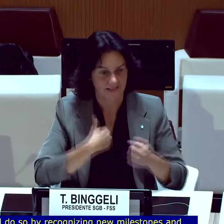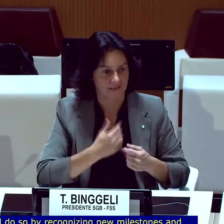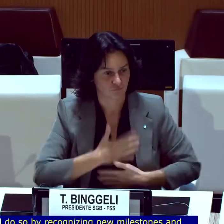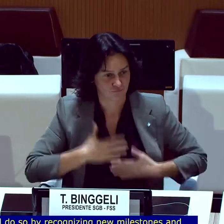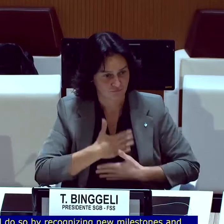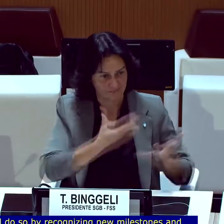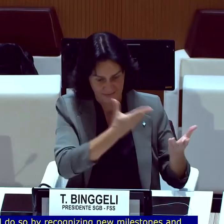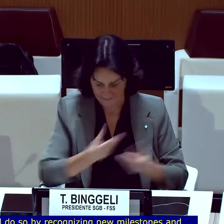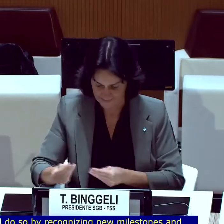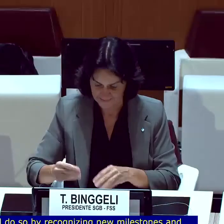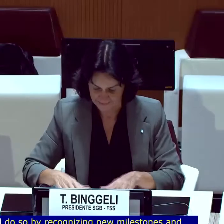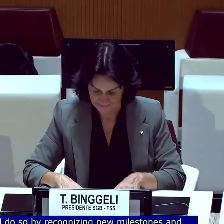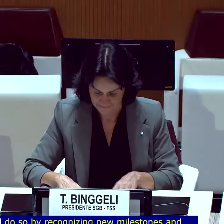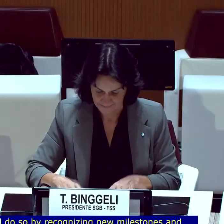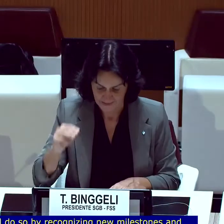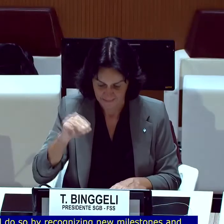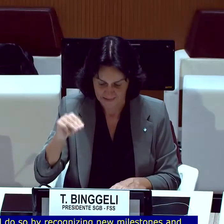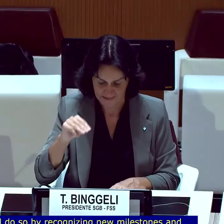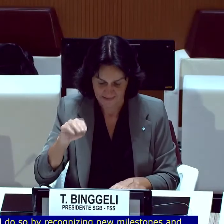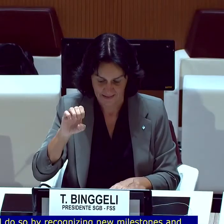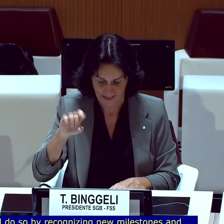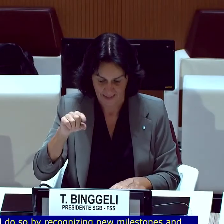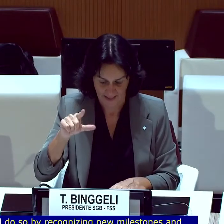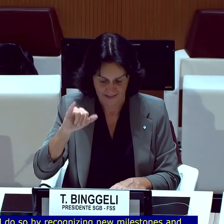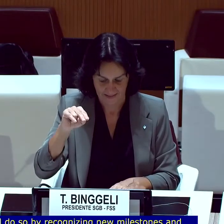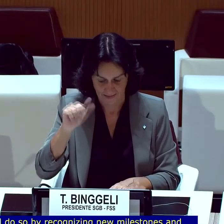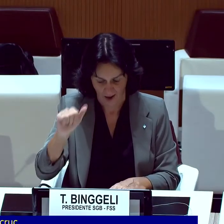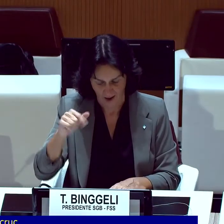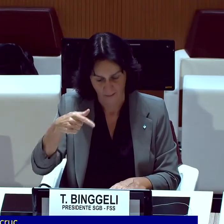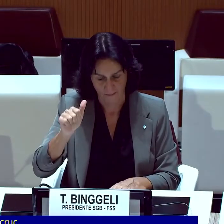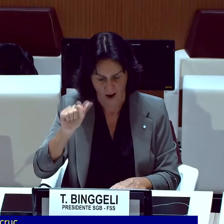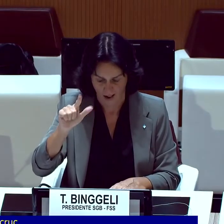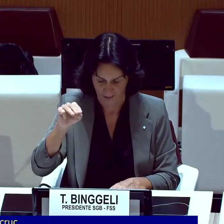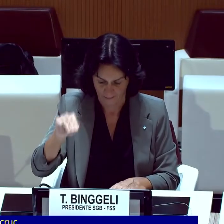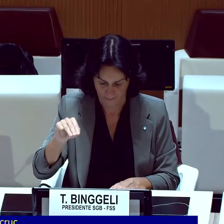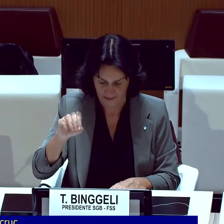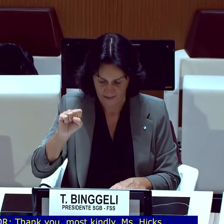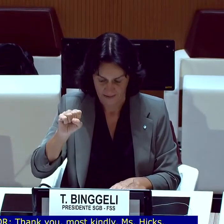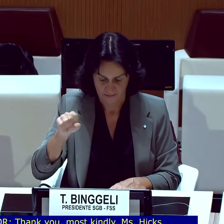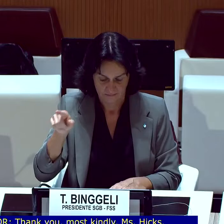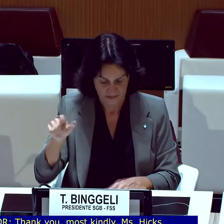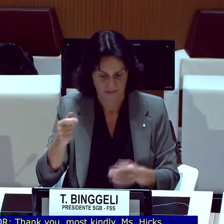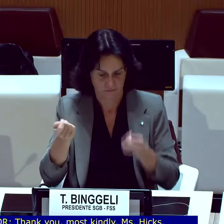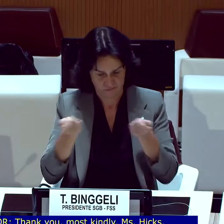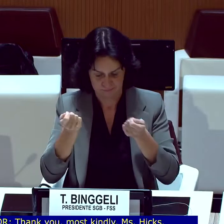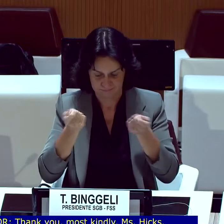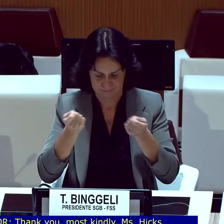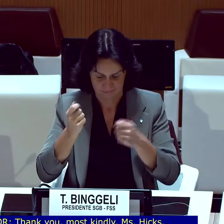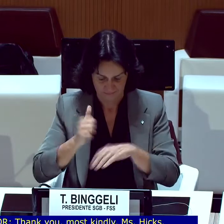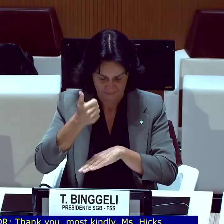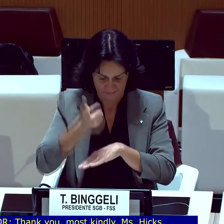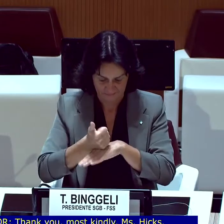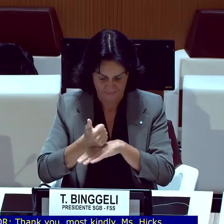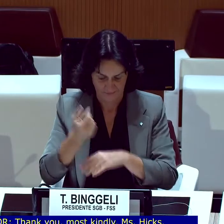Thank you most kindly, Ms. Hicks. I would like to move on to our next presenter, Ms. Elina Palm, who is